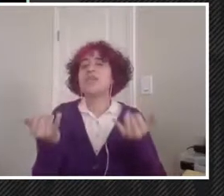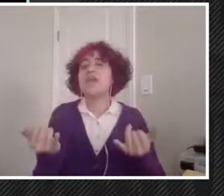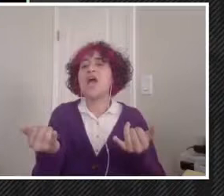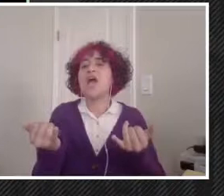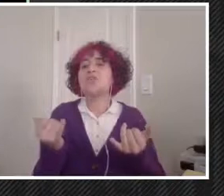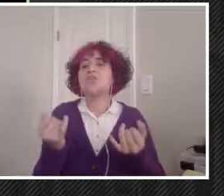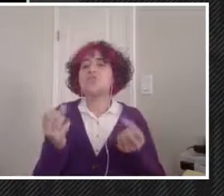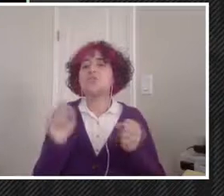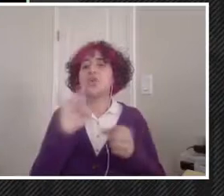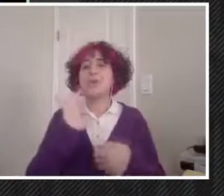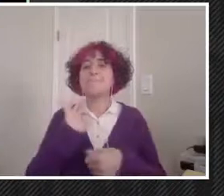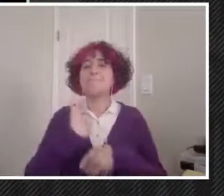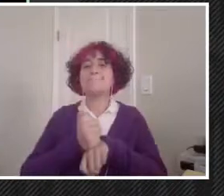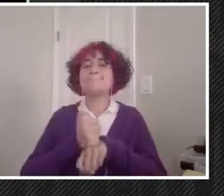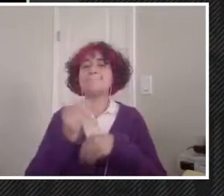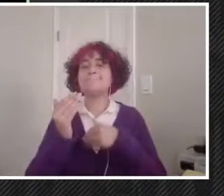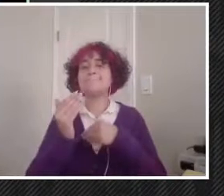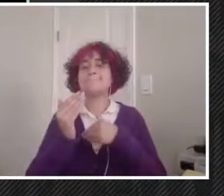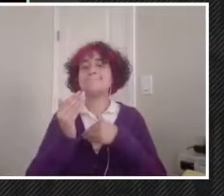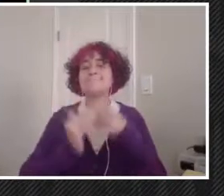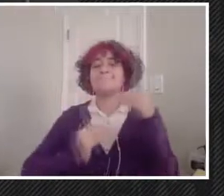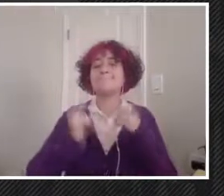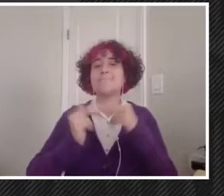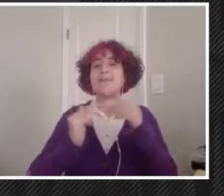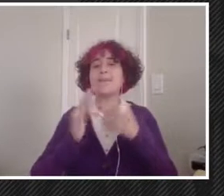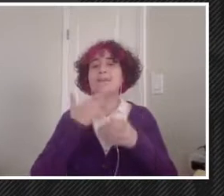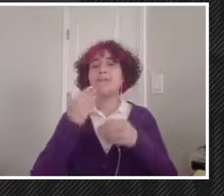future? Brandon, why don't we go to you first?